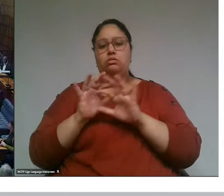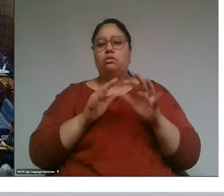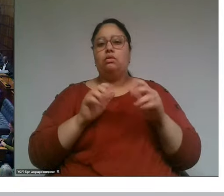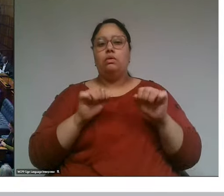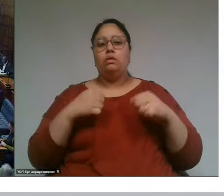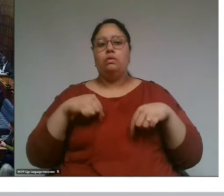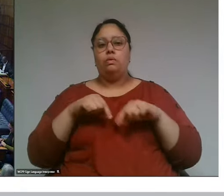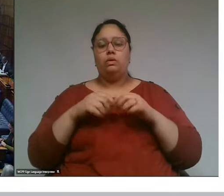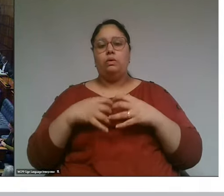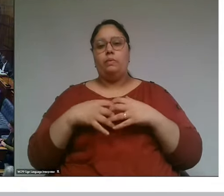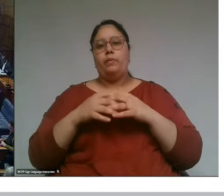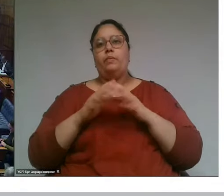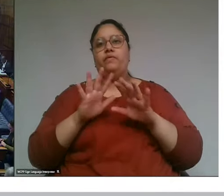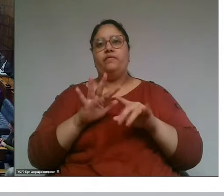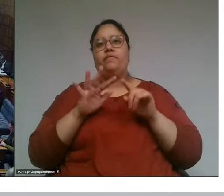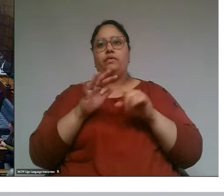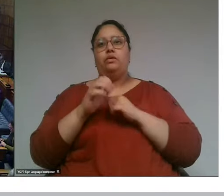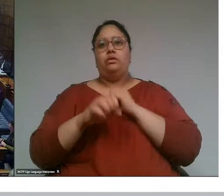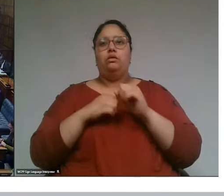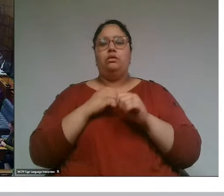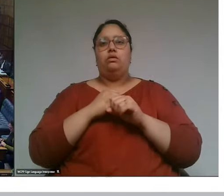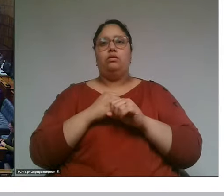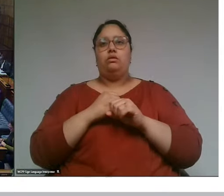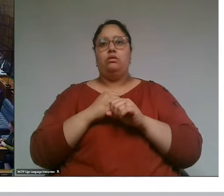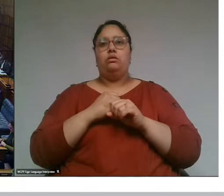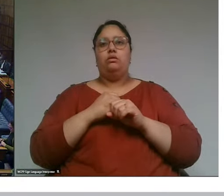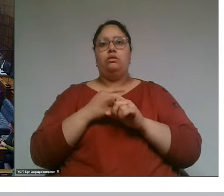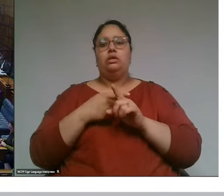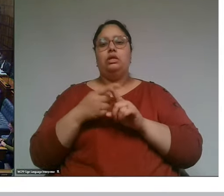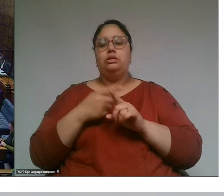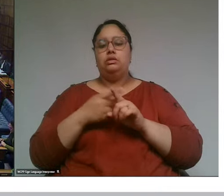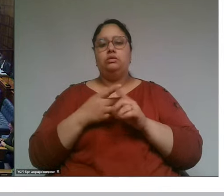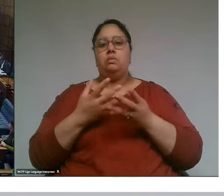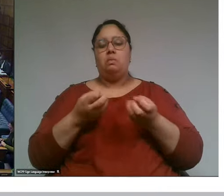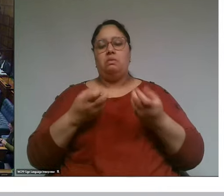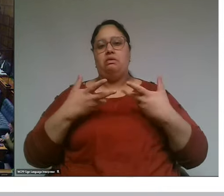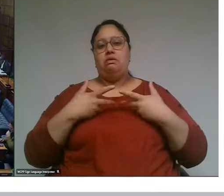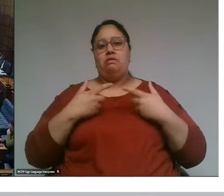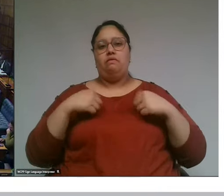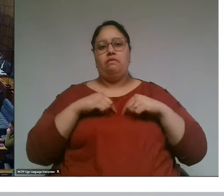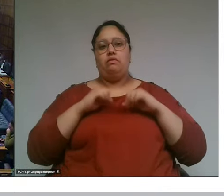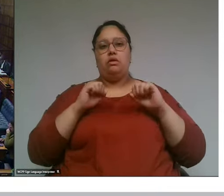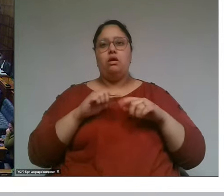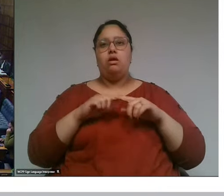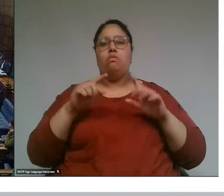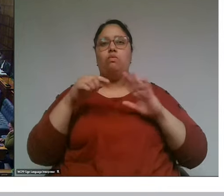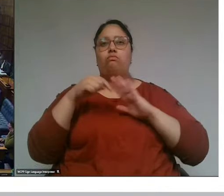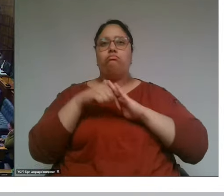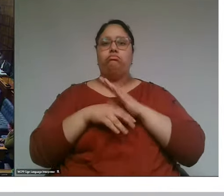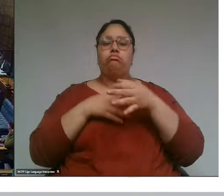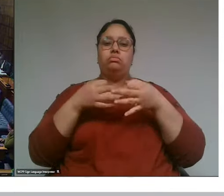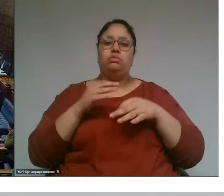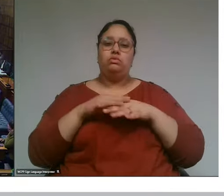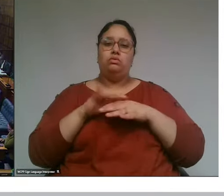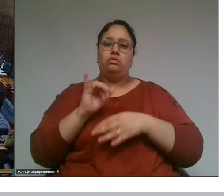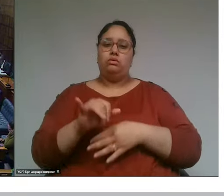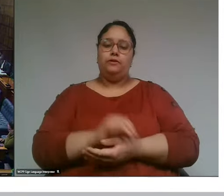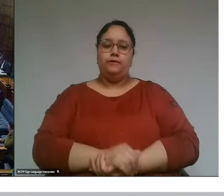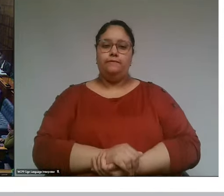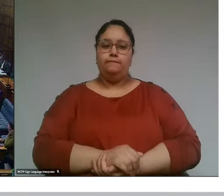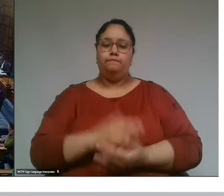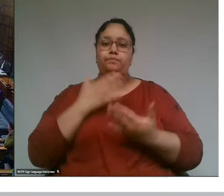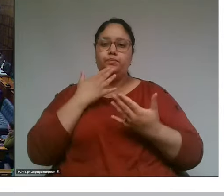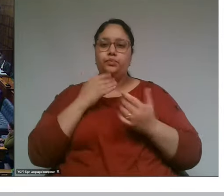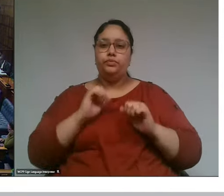we end up having 50 year lease you know if maybe we can just have more explanation on that thanks